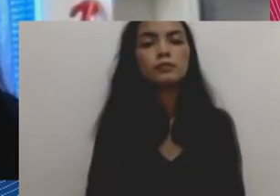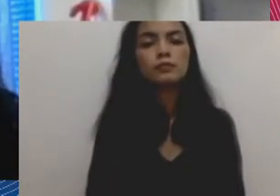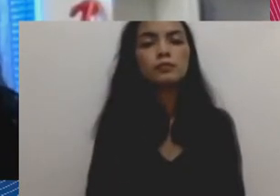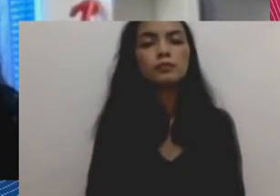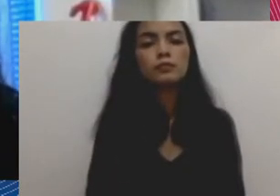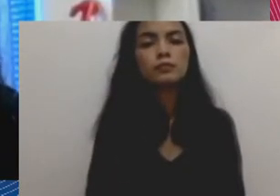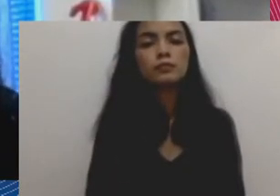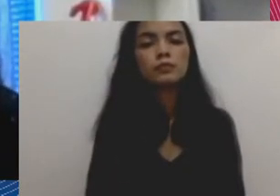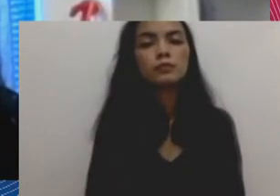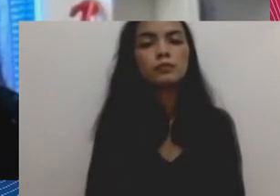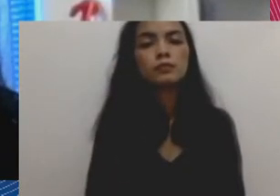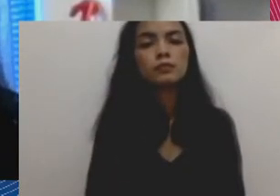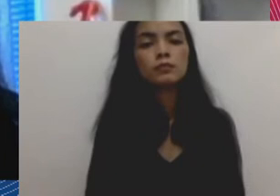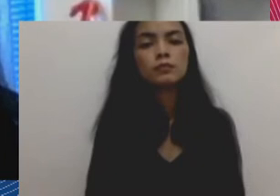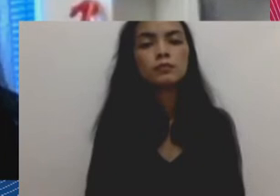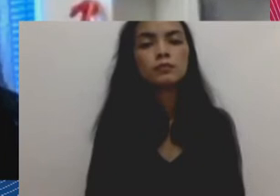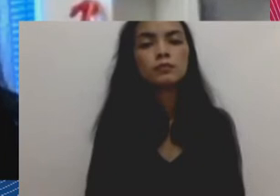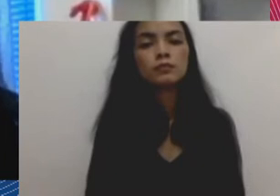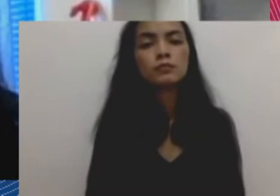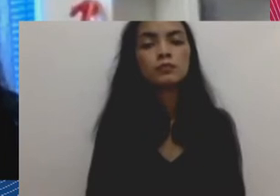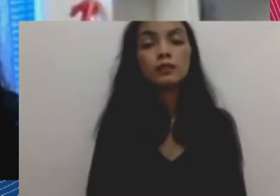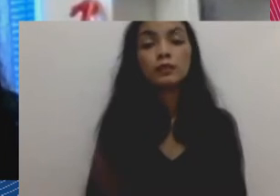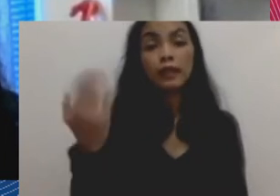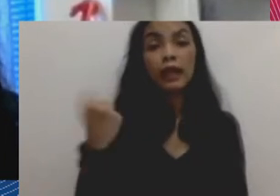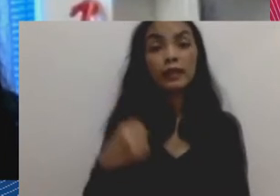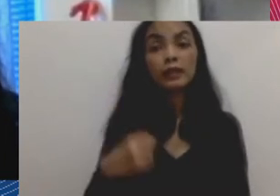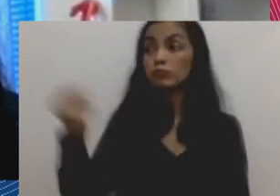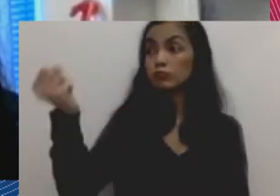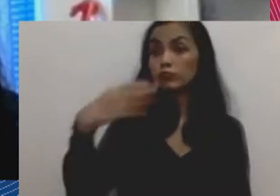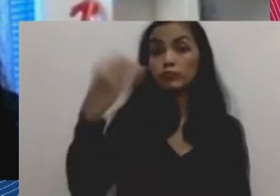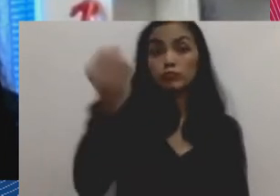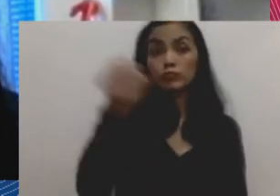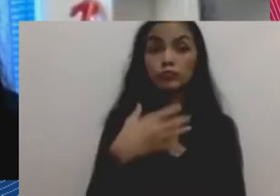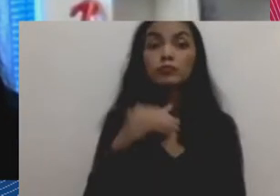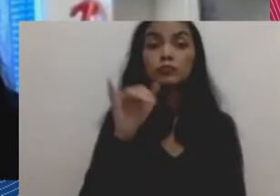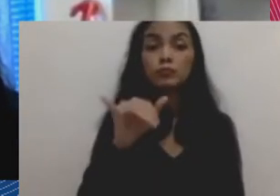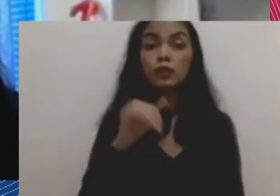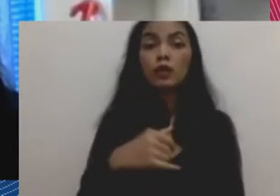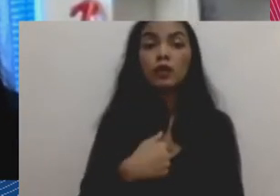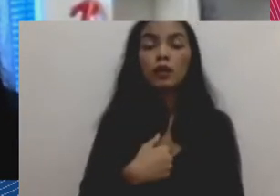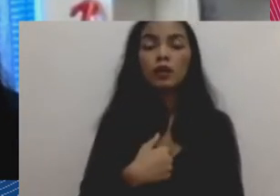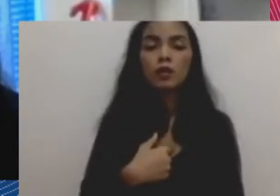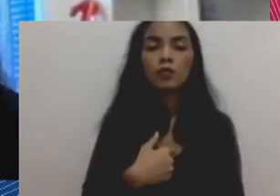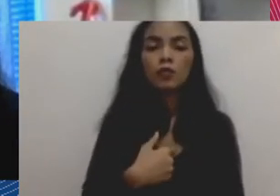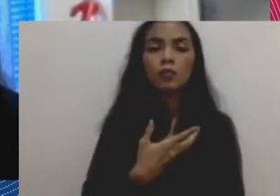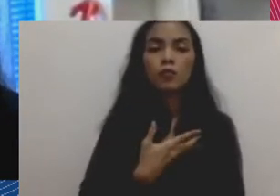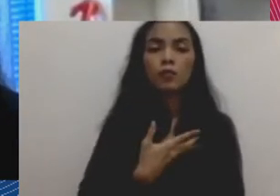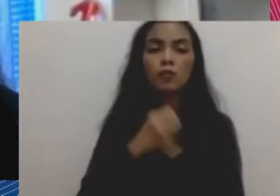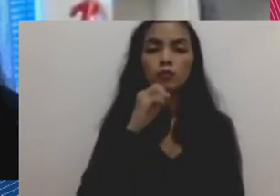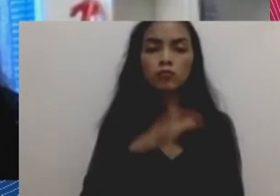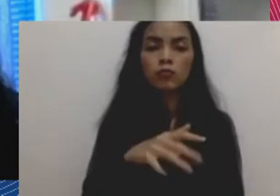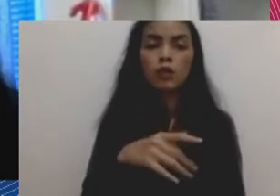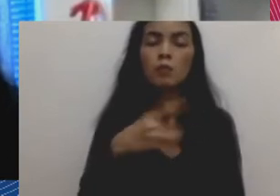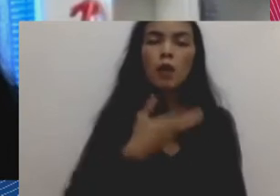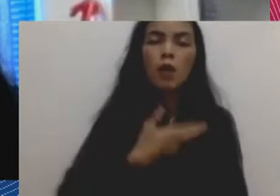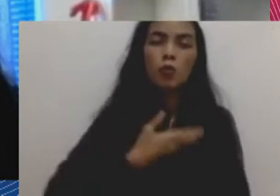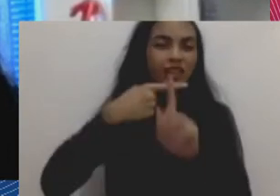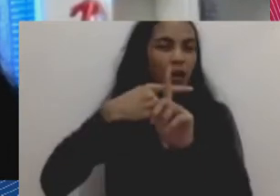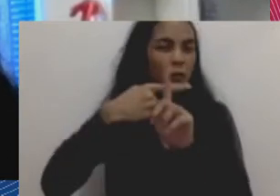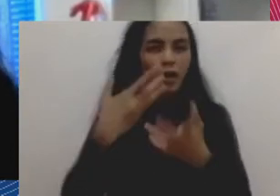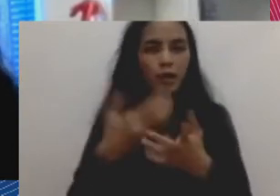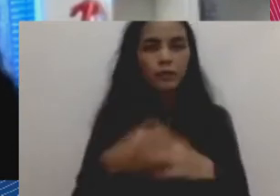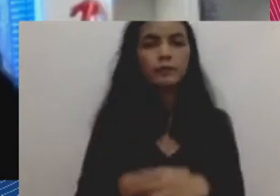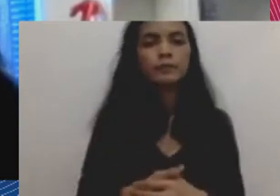the speakers have already mentioned what I was going to say. I think the only thing that I'll add is that